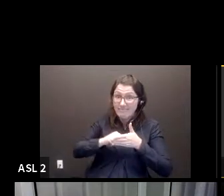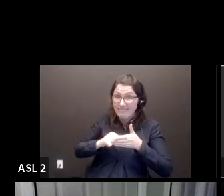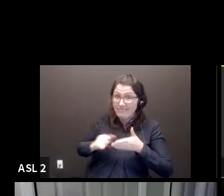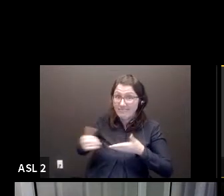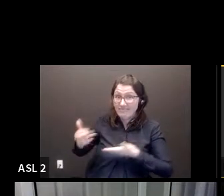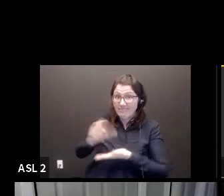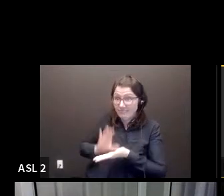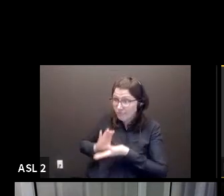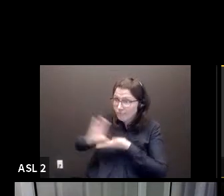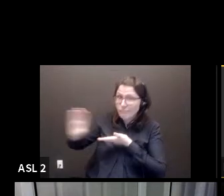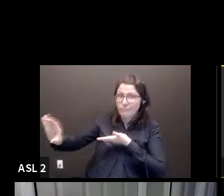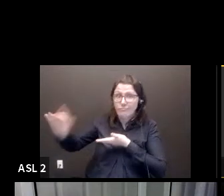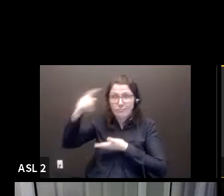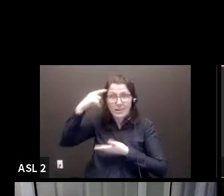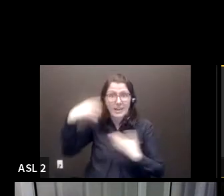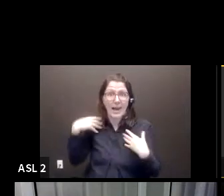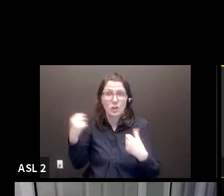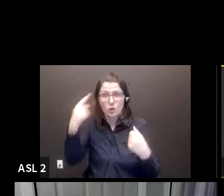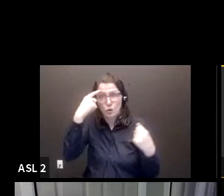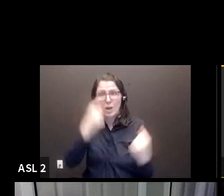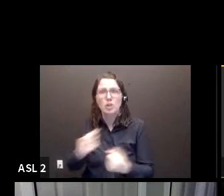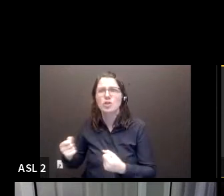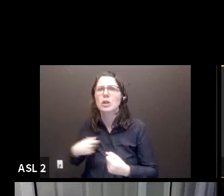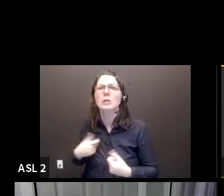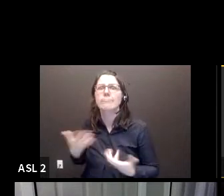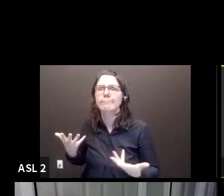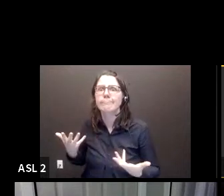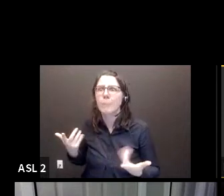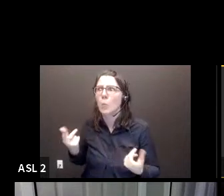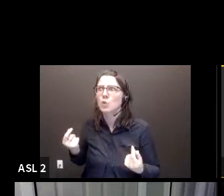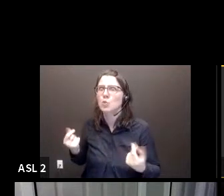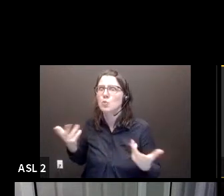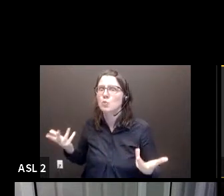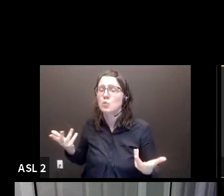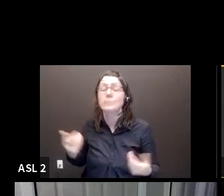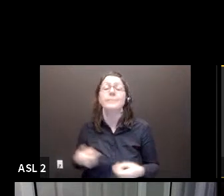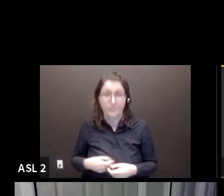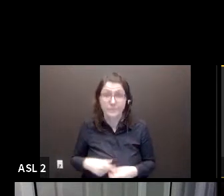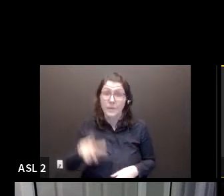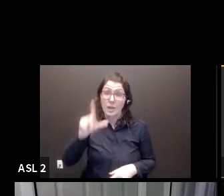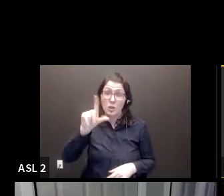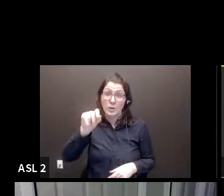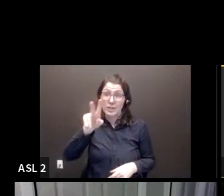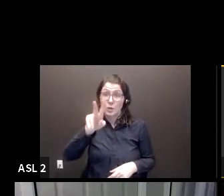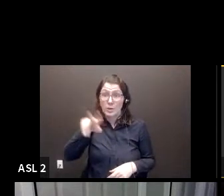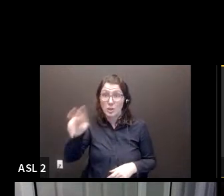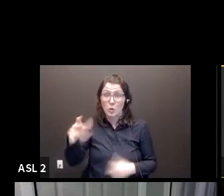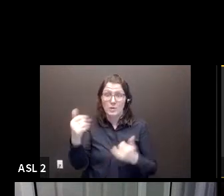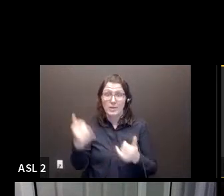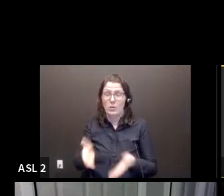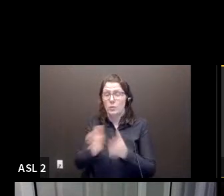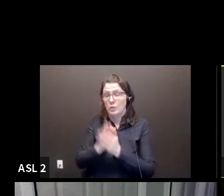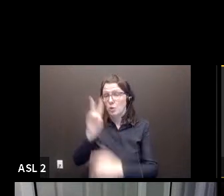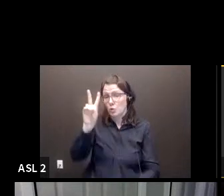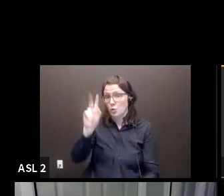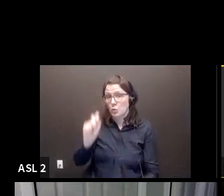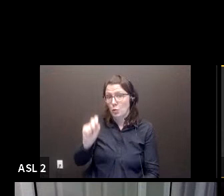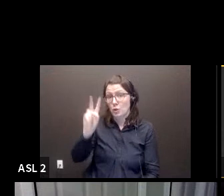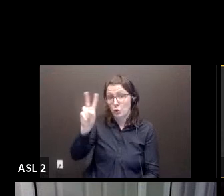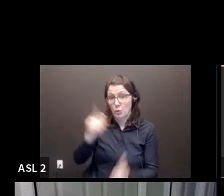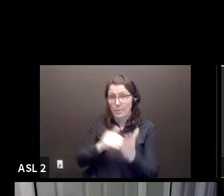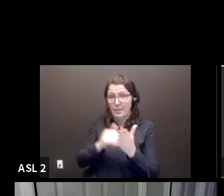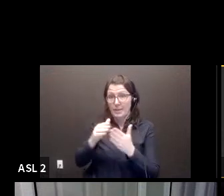20 2022 um draft budget they're asking for 2.2 million dollars into quote culture